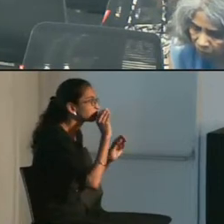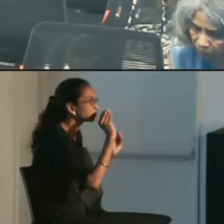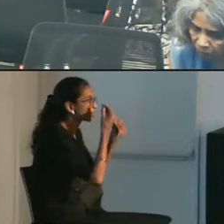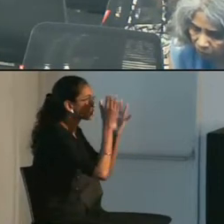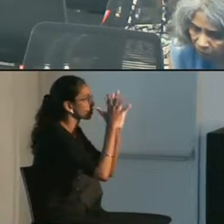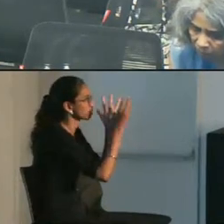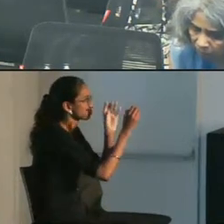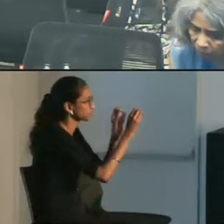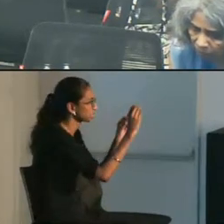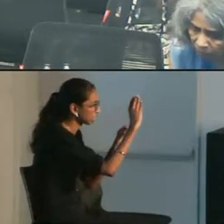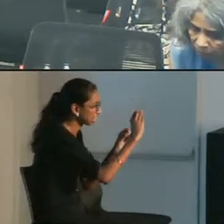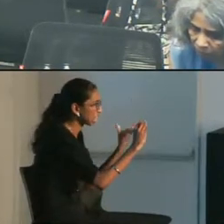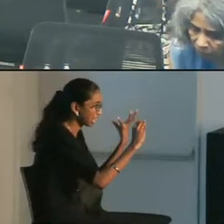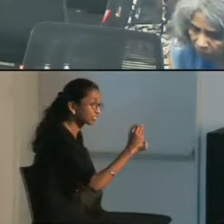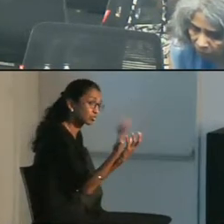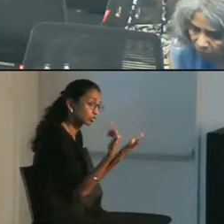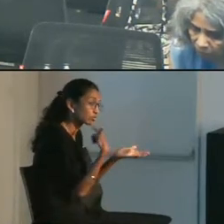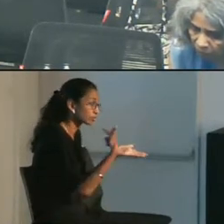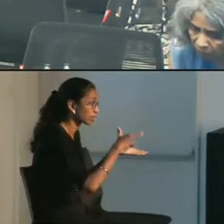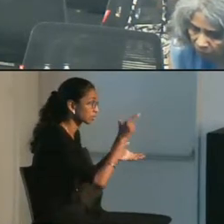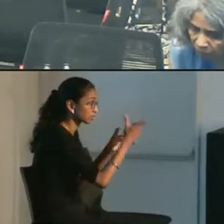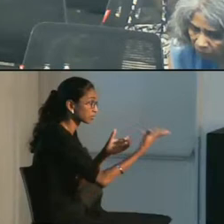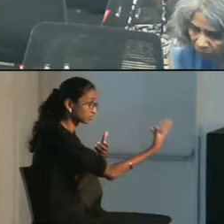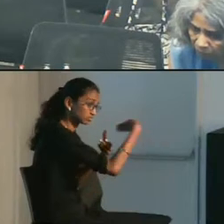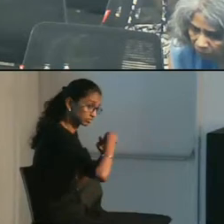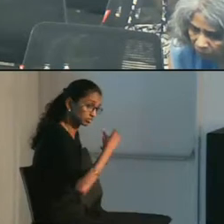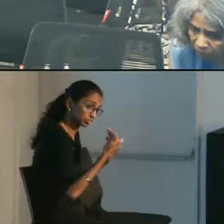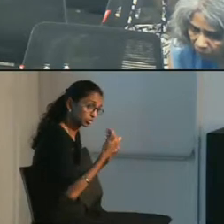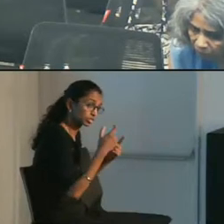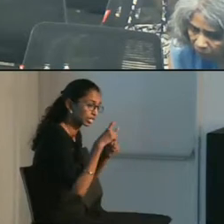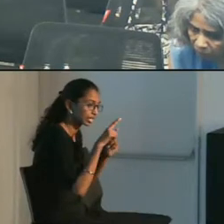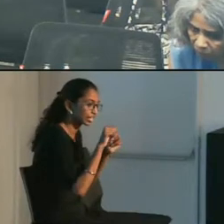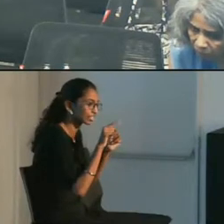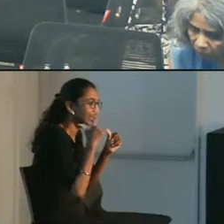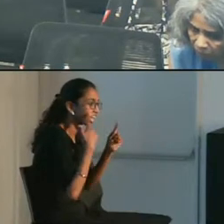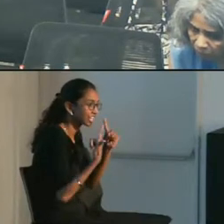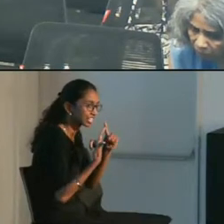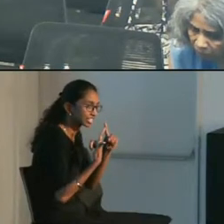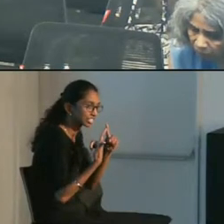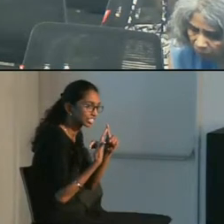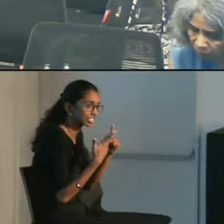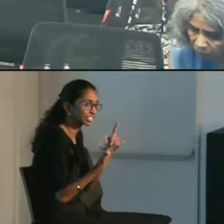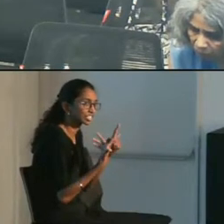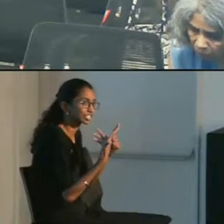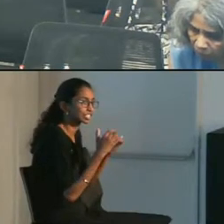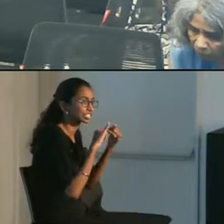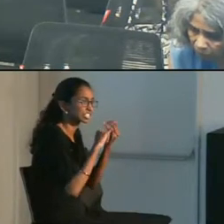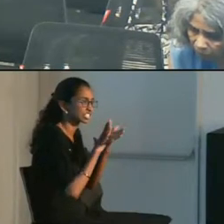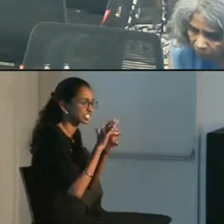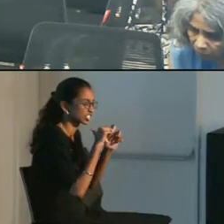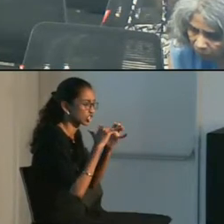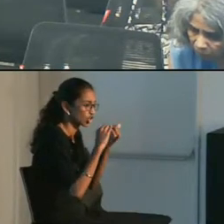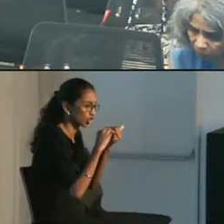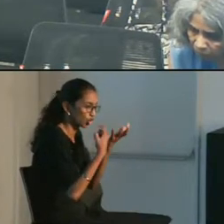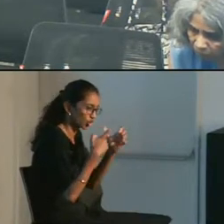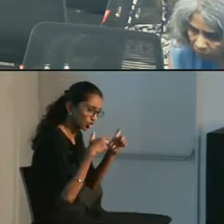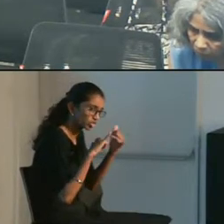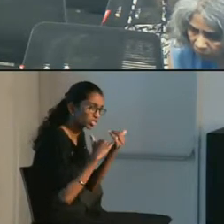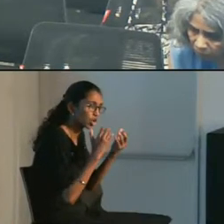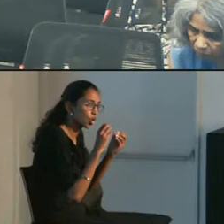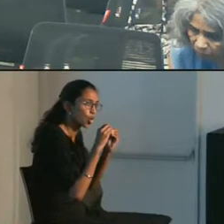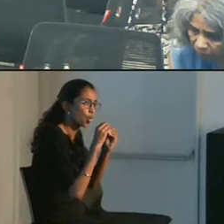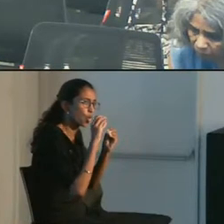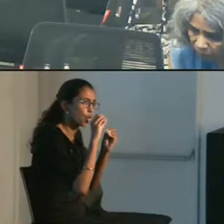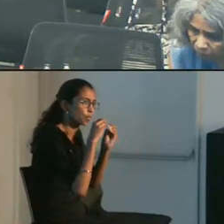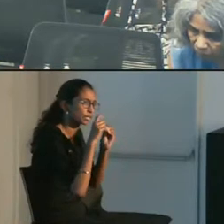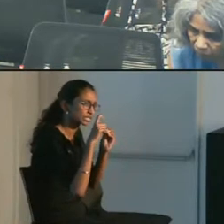ghettos where the Dalits exist, where the lower socioeconomic OBCs exist?